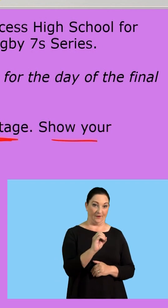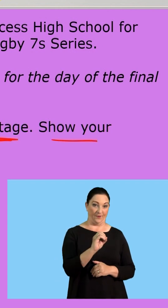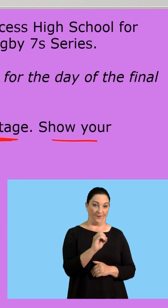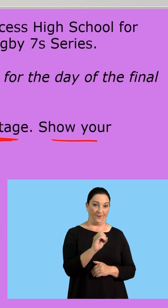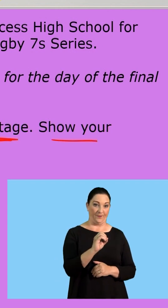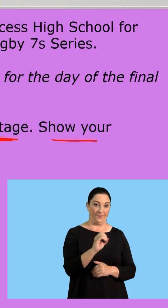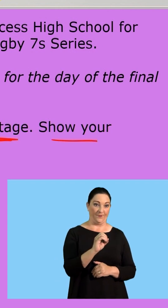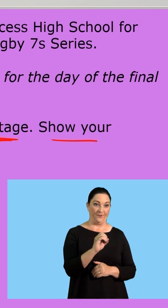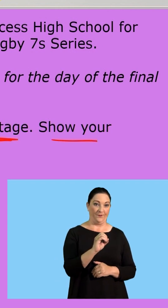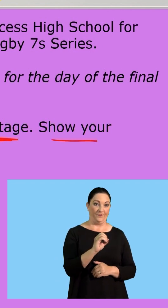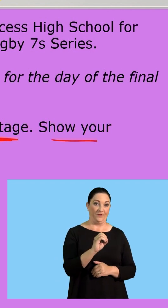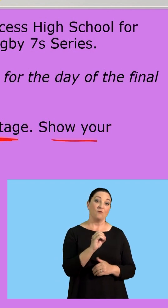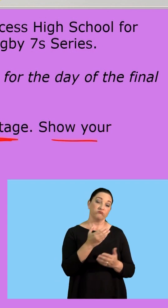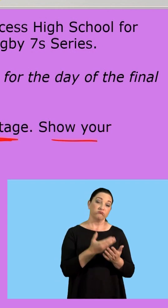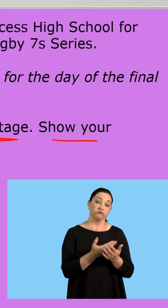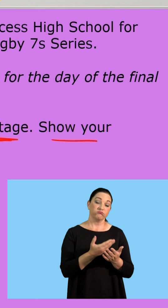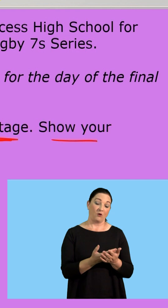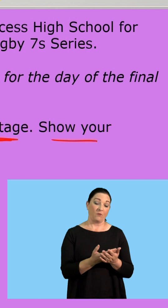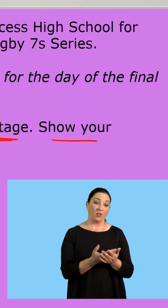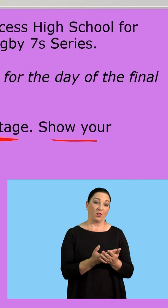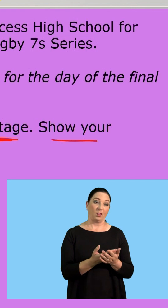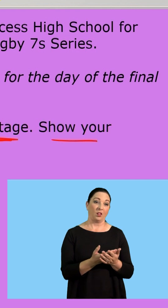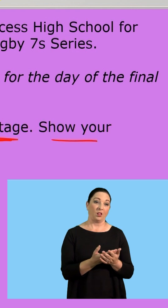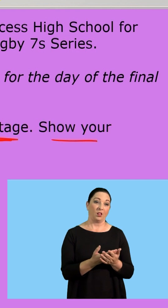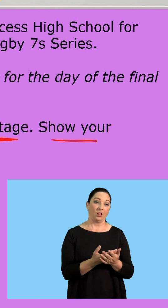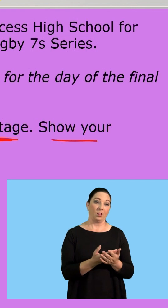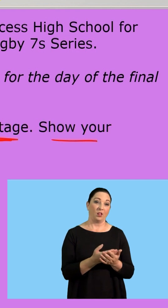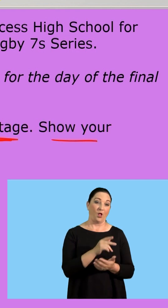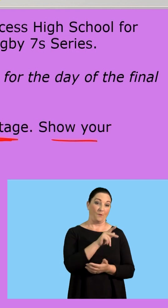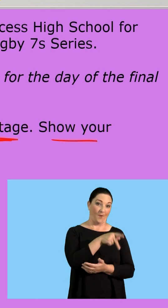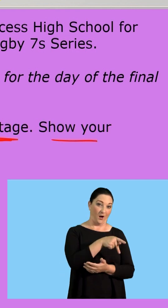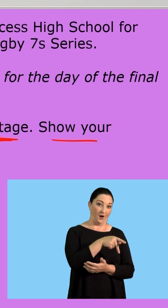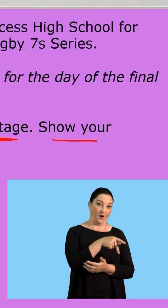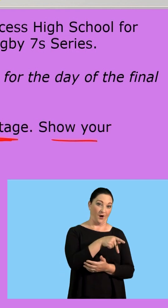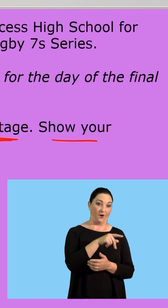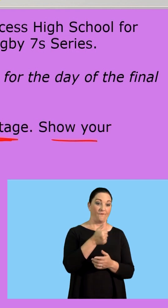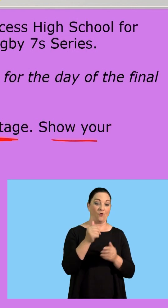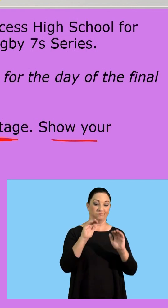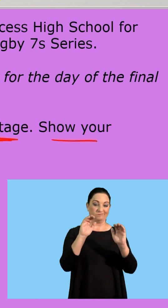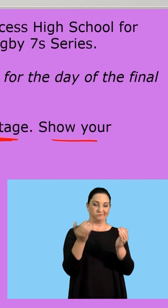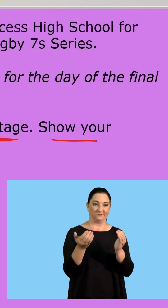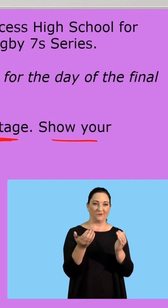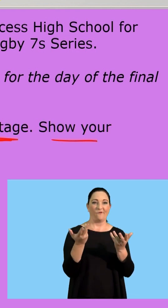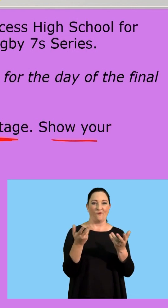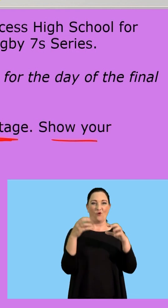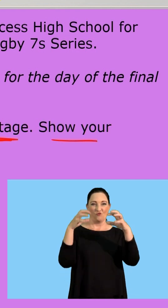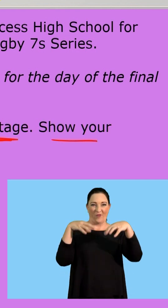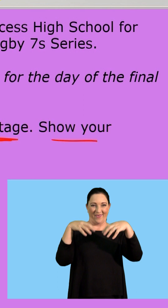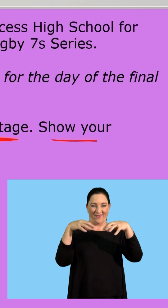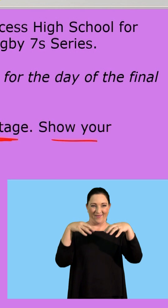say 0. So it's a probability of raining. Okay,